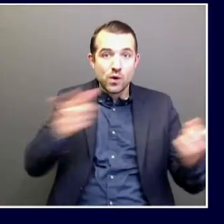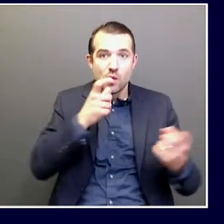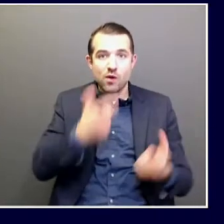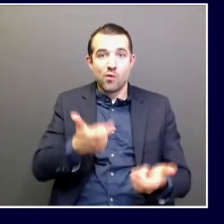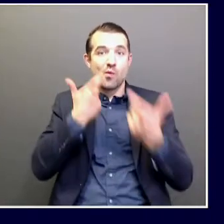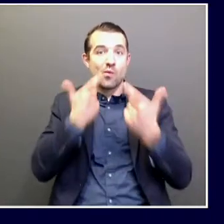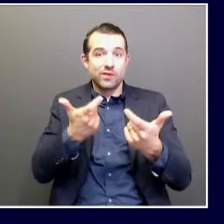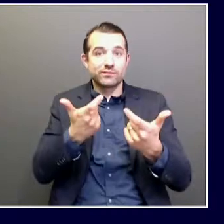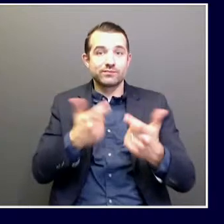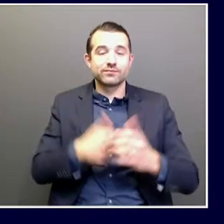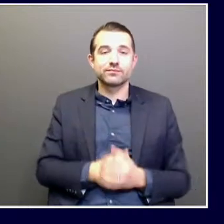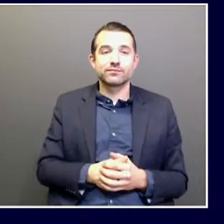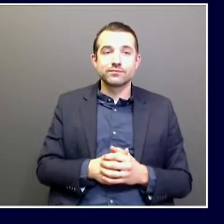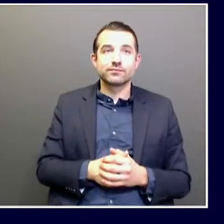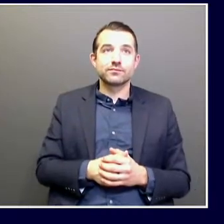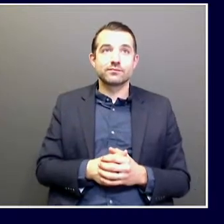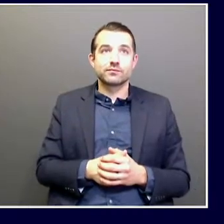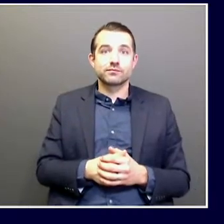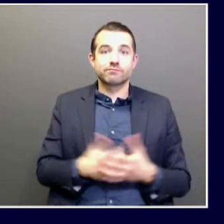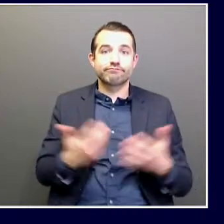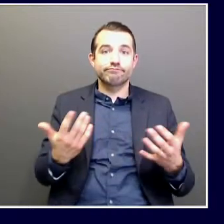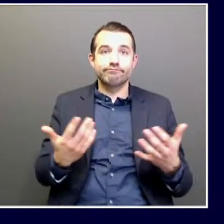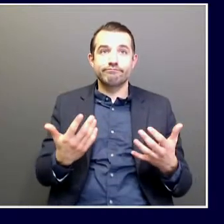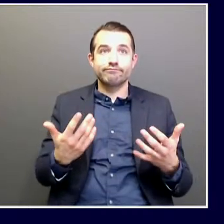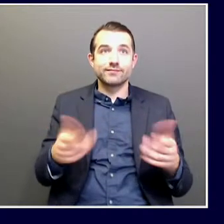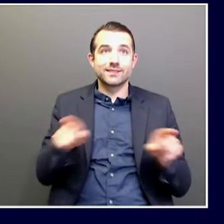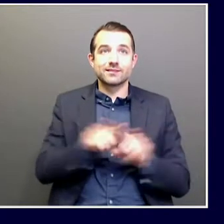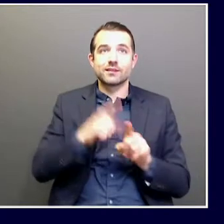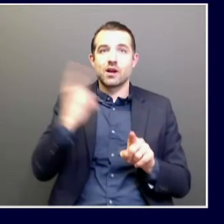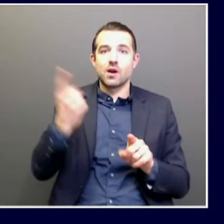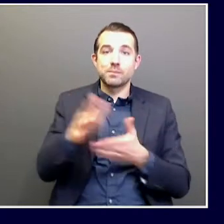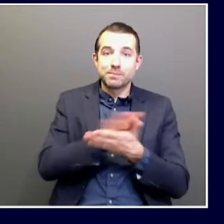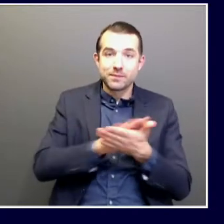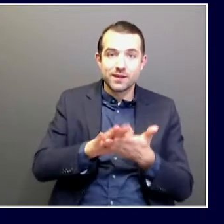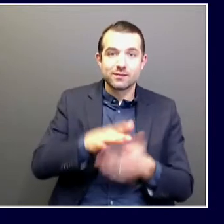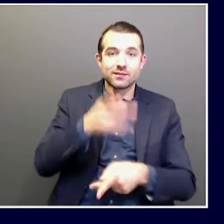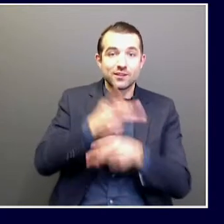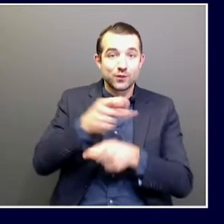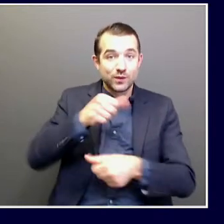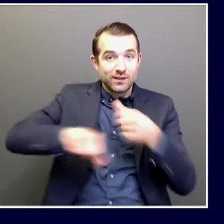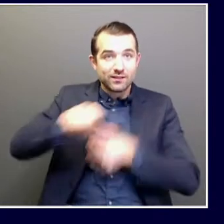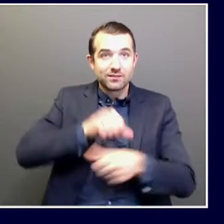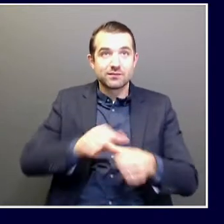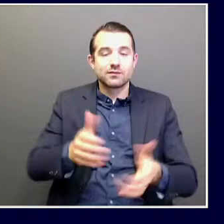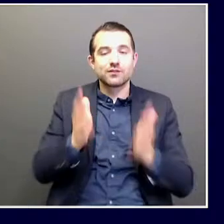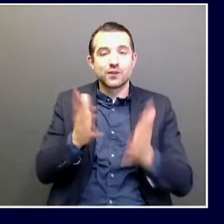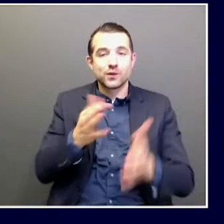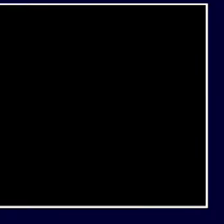hear where we are. As always, please be kind, take care of one another. We'll talk again soon.